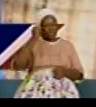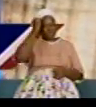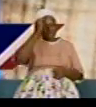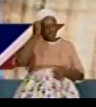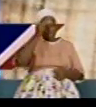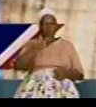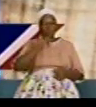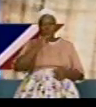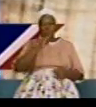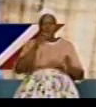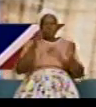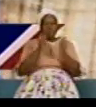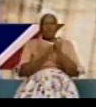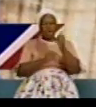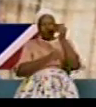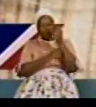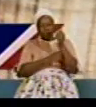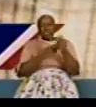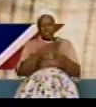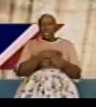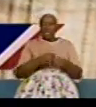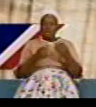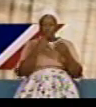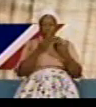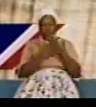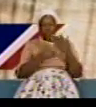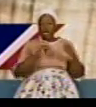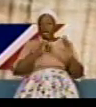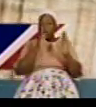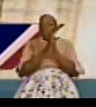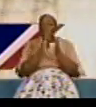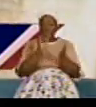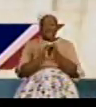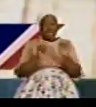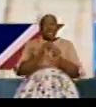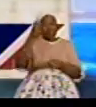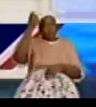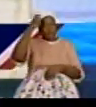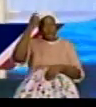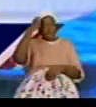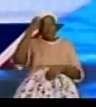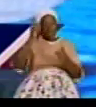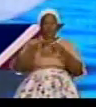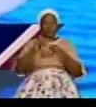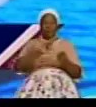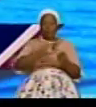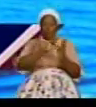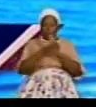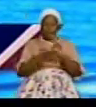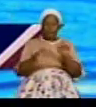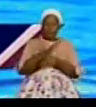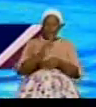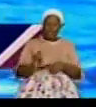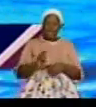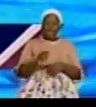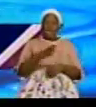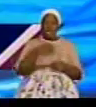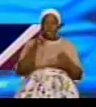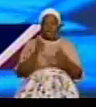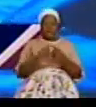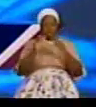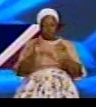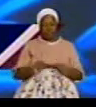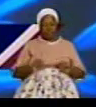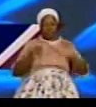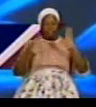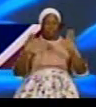not with flesh and blood. I pray that same mind to repent fully and to commit